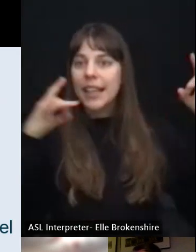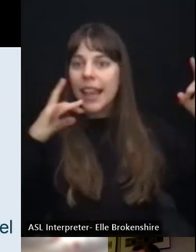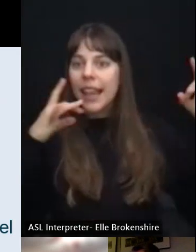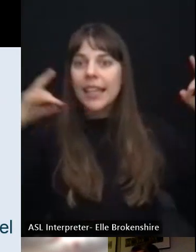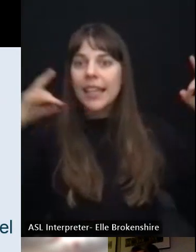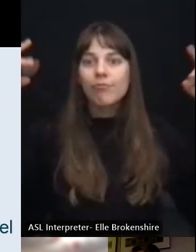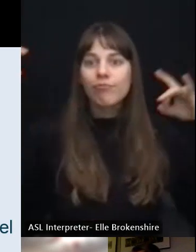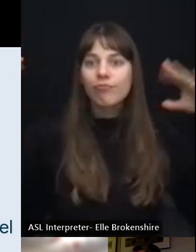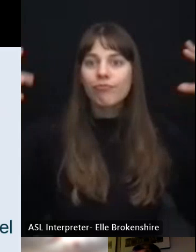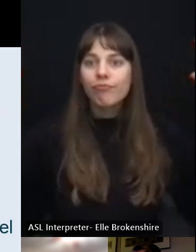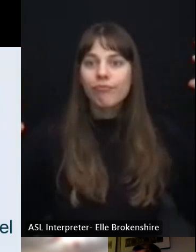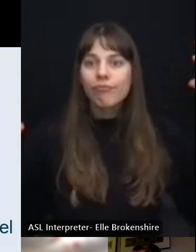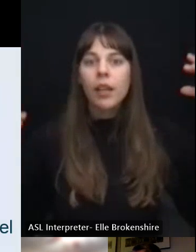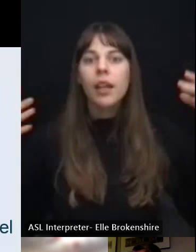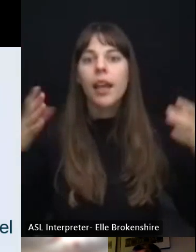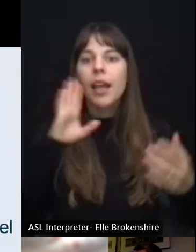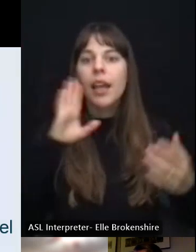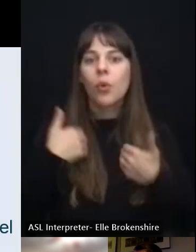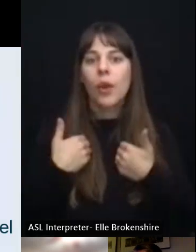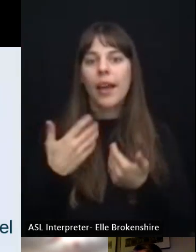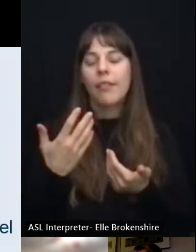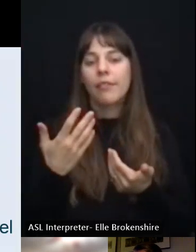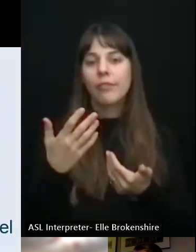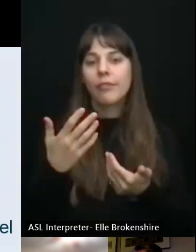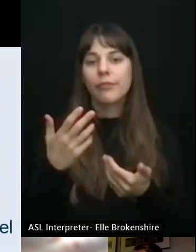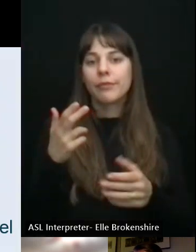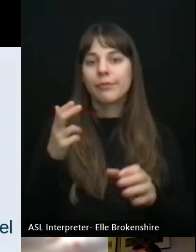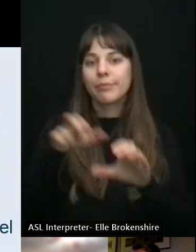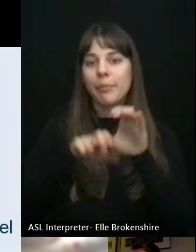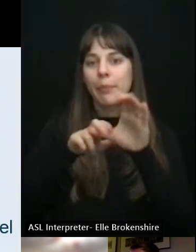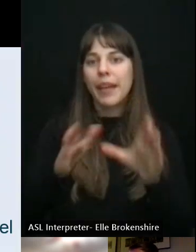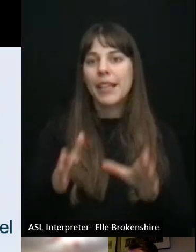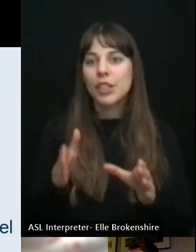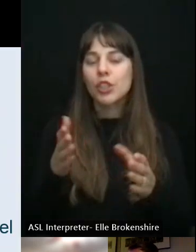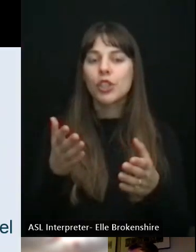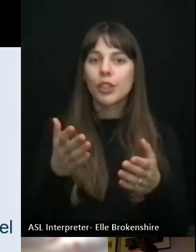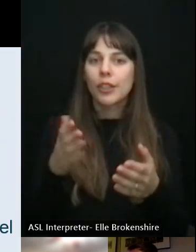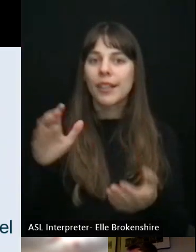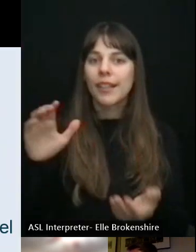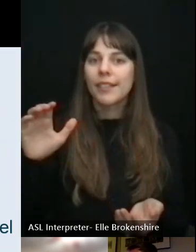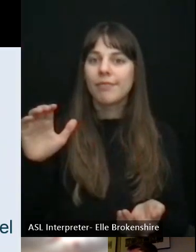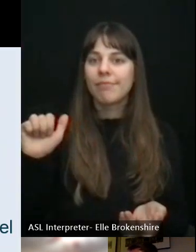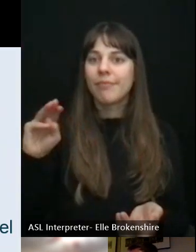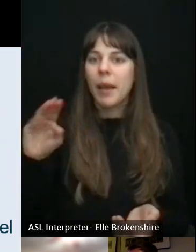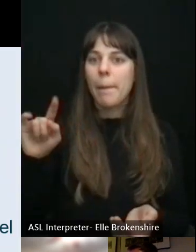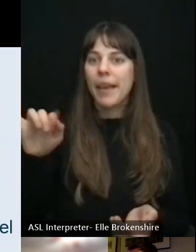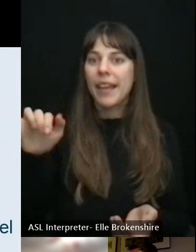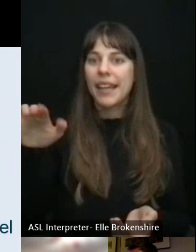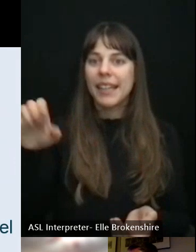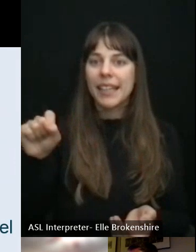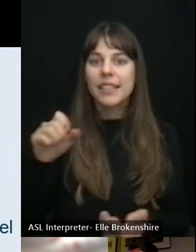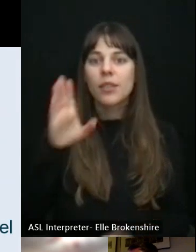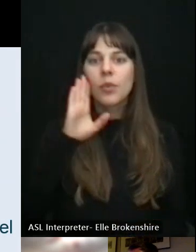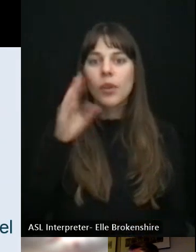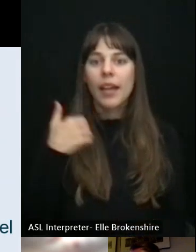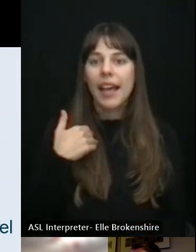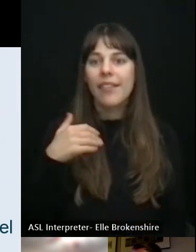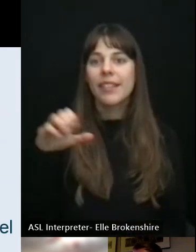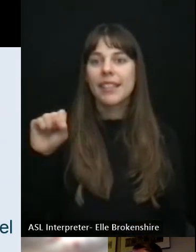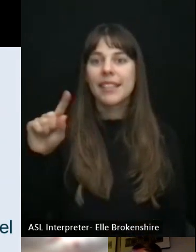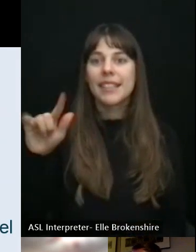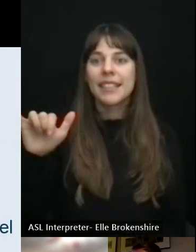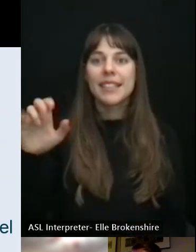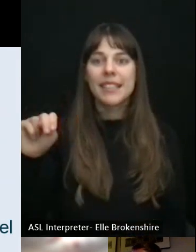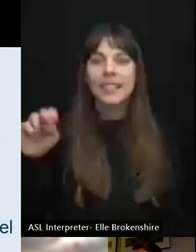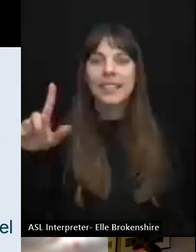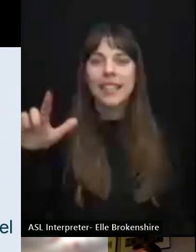project also includes pavement marking and signage, and those type of nice amenities that we want to see on all of our